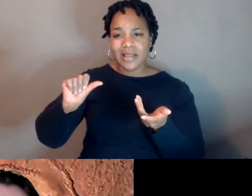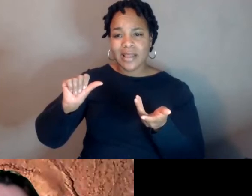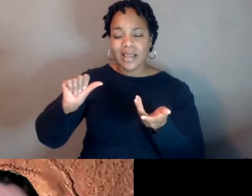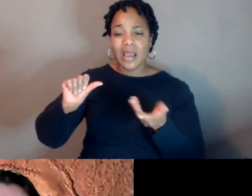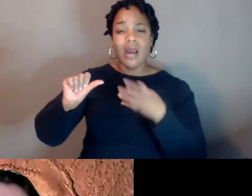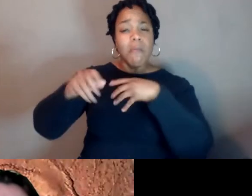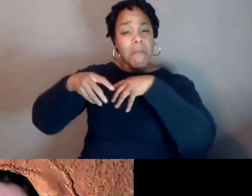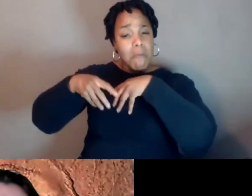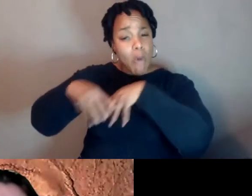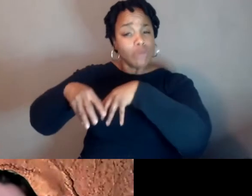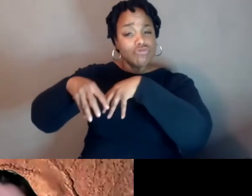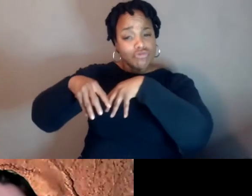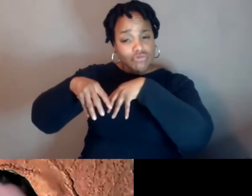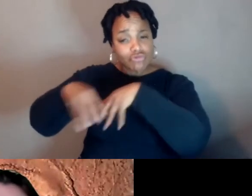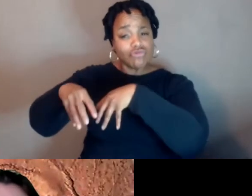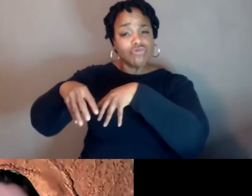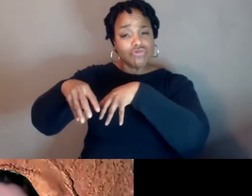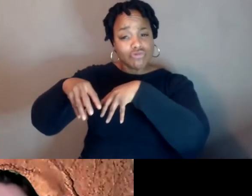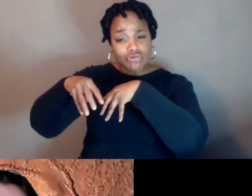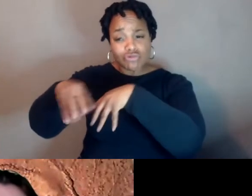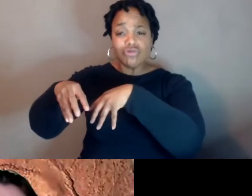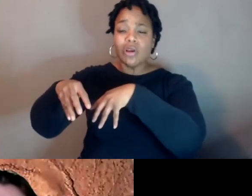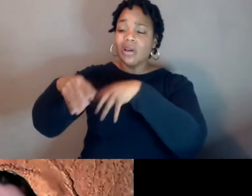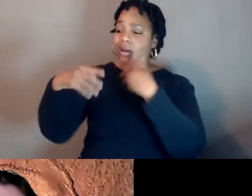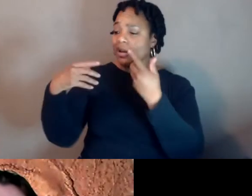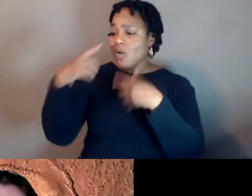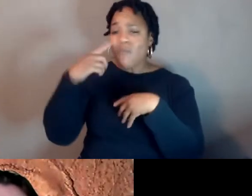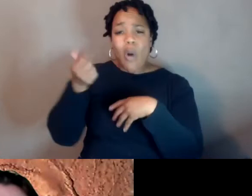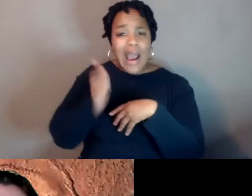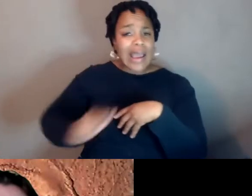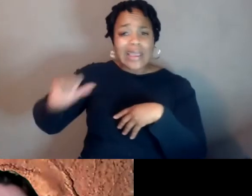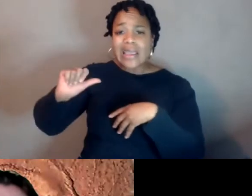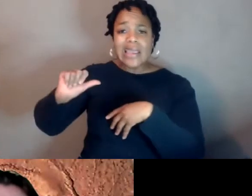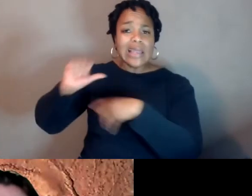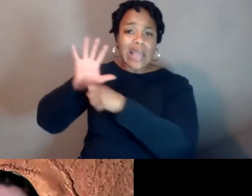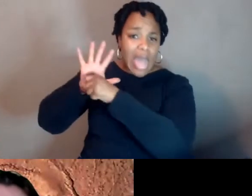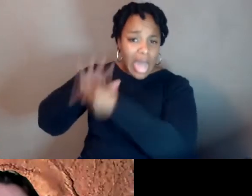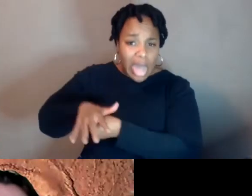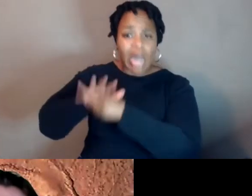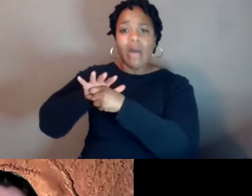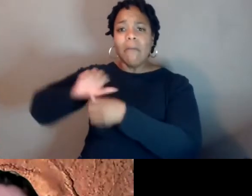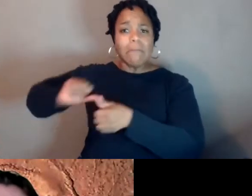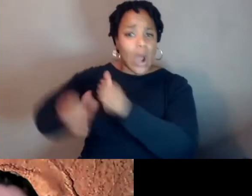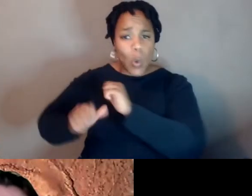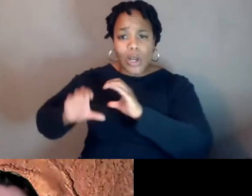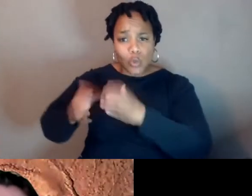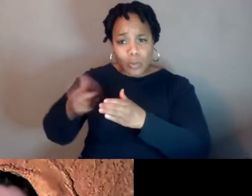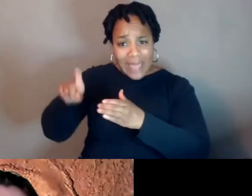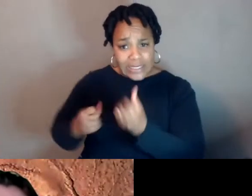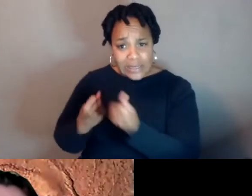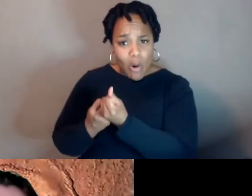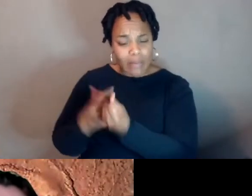disenfranchised groups where they needed support, and I was always there. So I listed